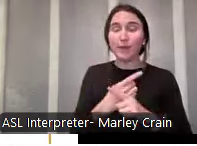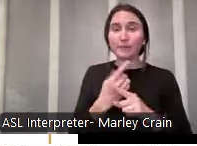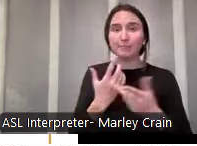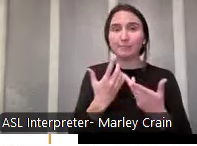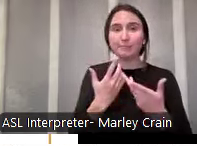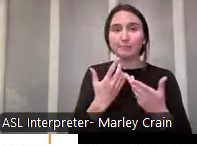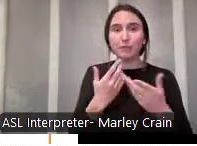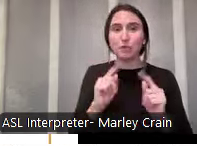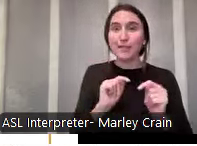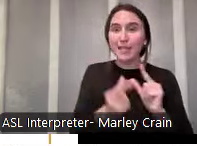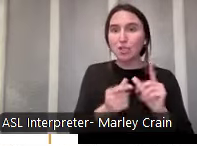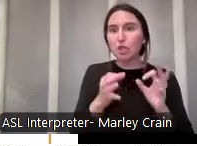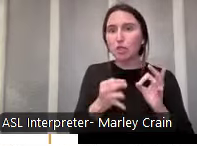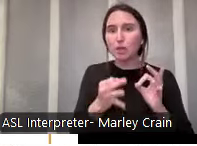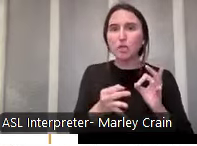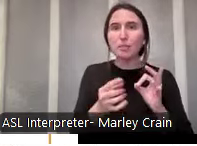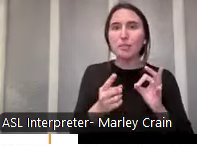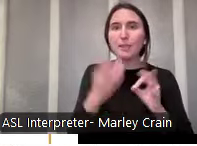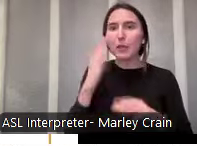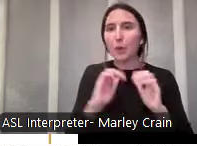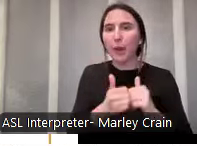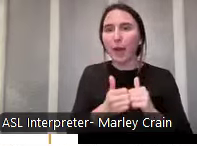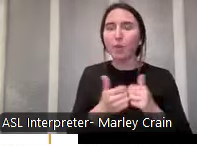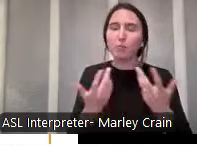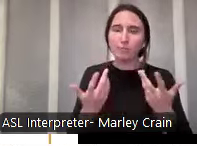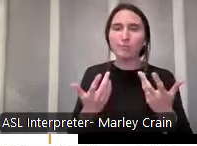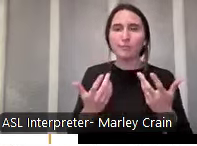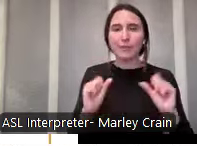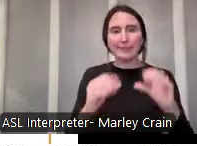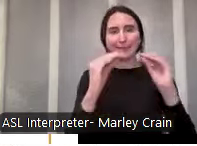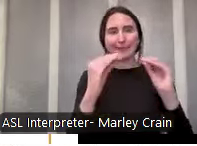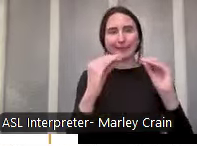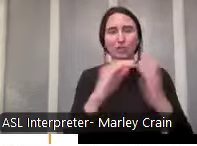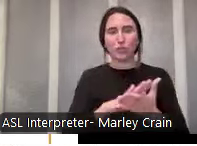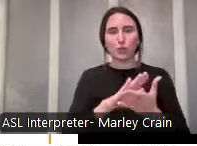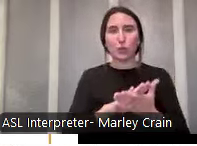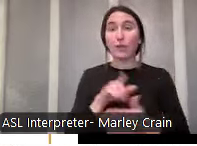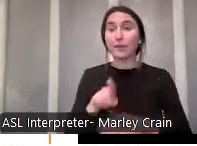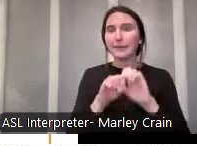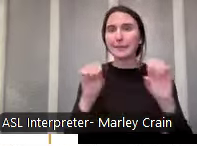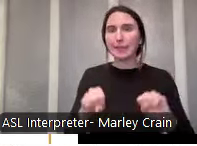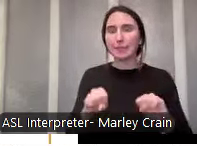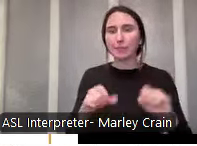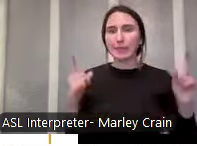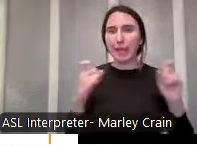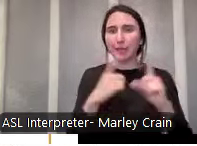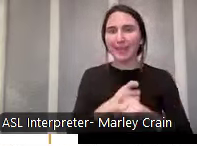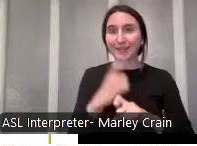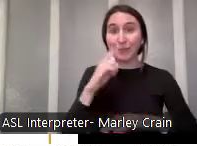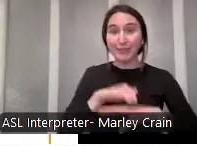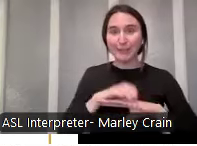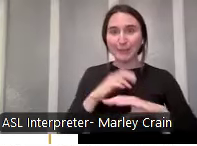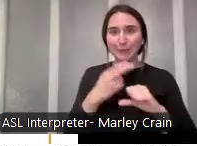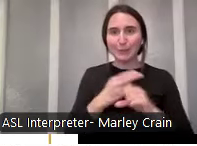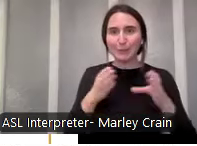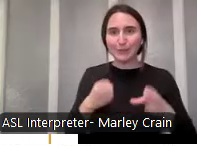language. And it's really important because this system is complicated enough if you speak English, and if you're not understanding